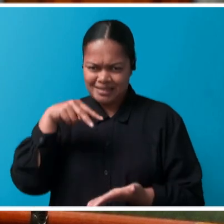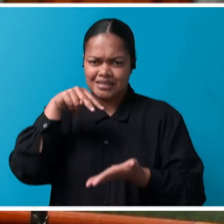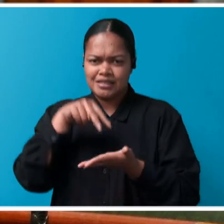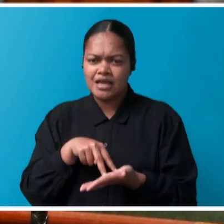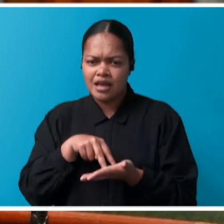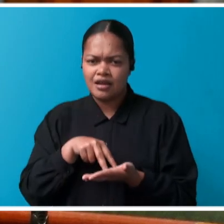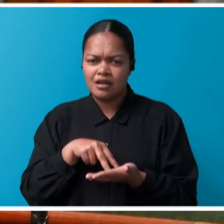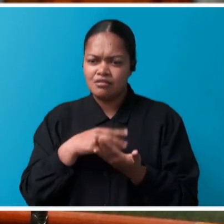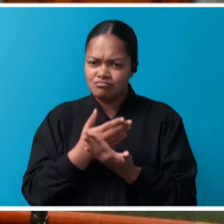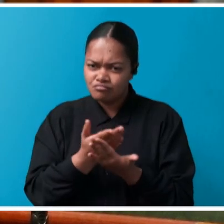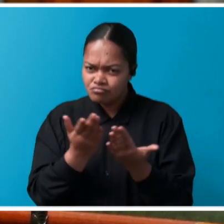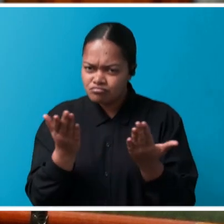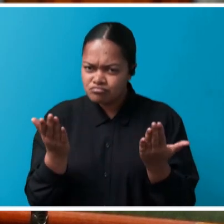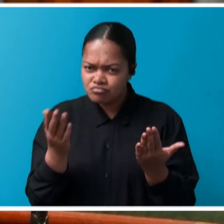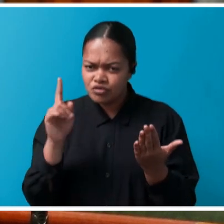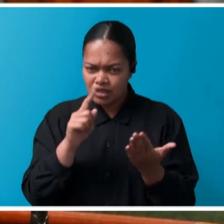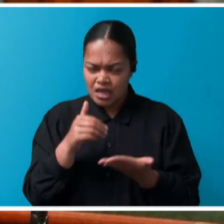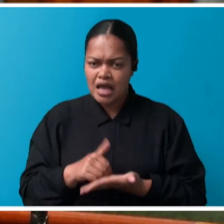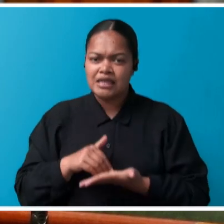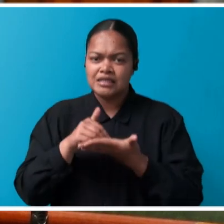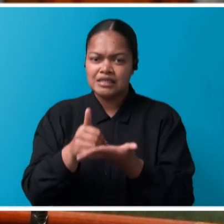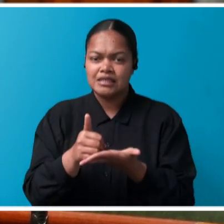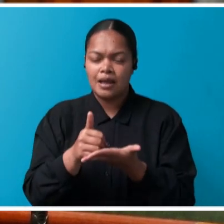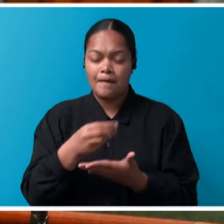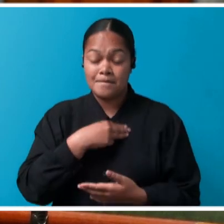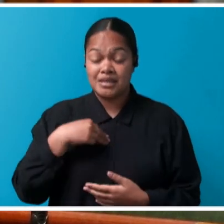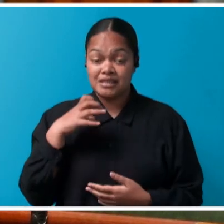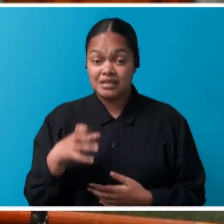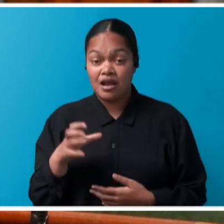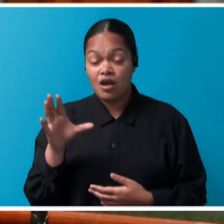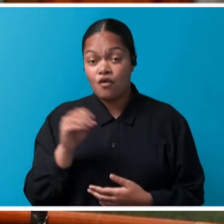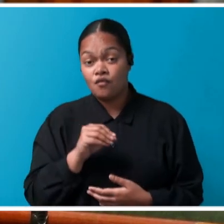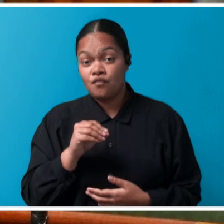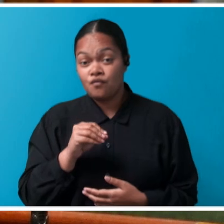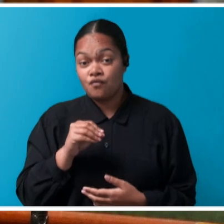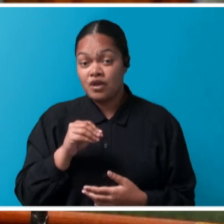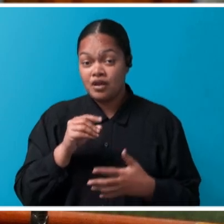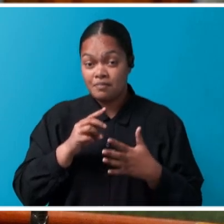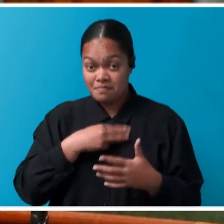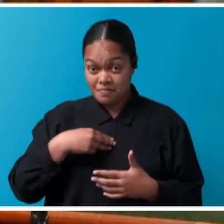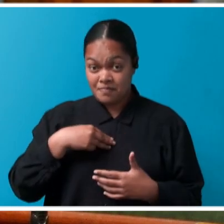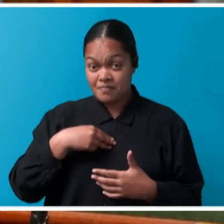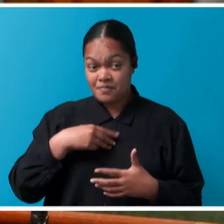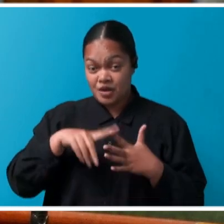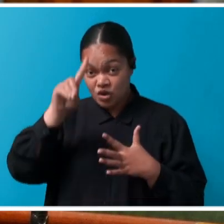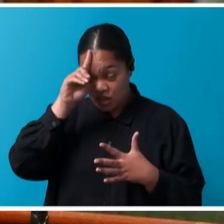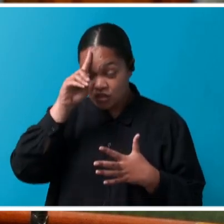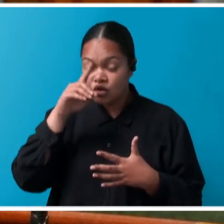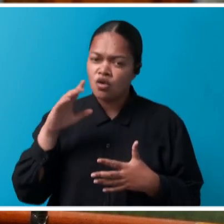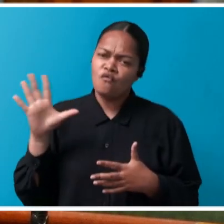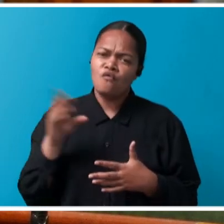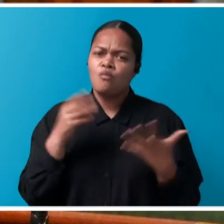today as Assistant Minister for Education, all the way from Welebu in the Kaunrobe. I'm greatly